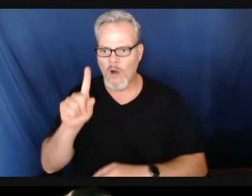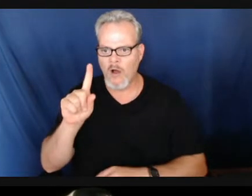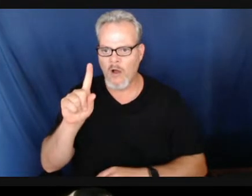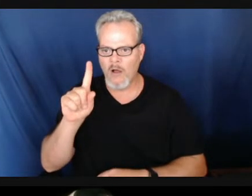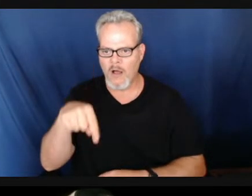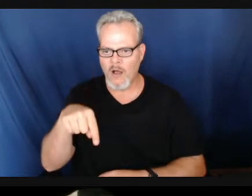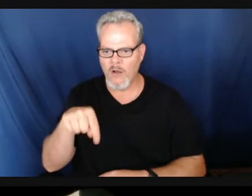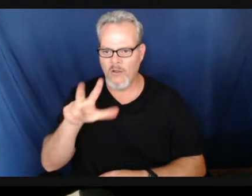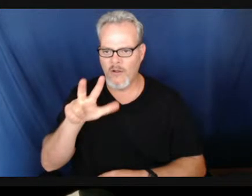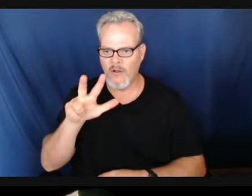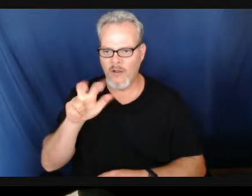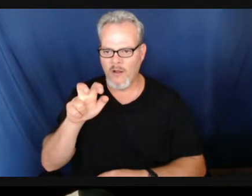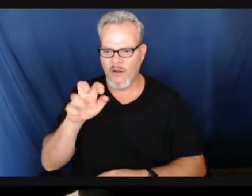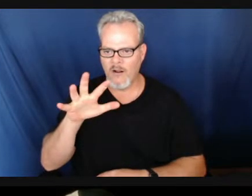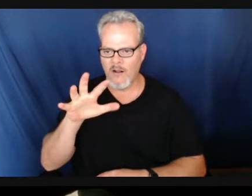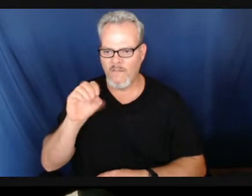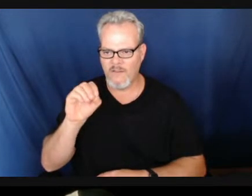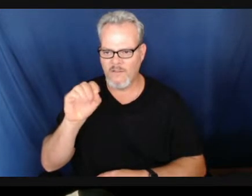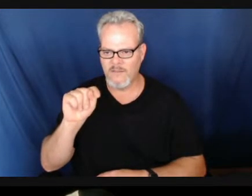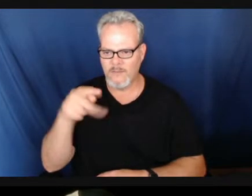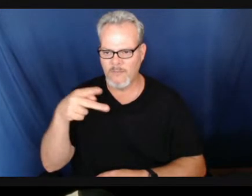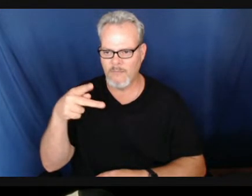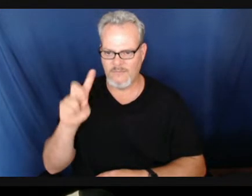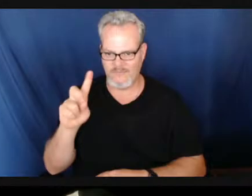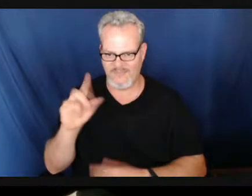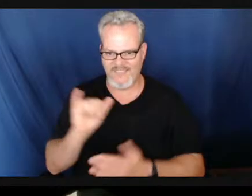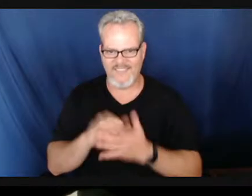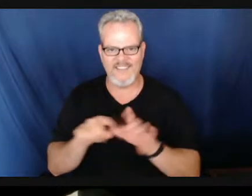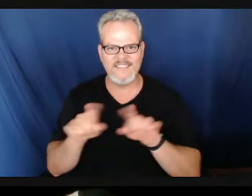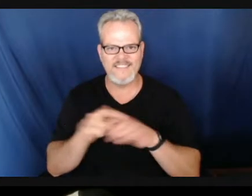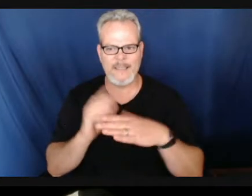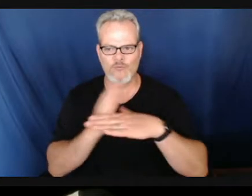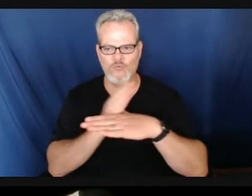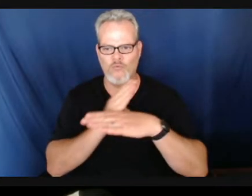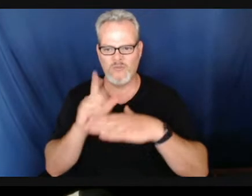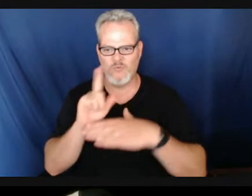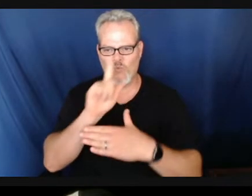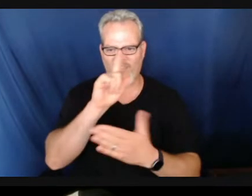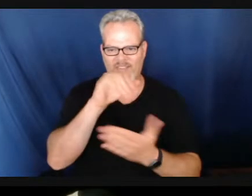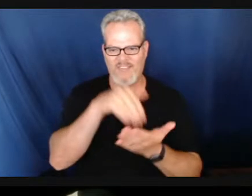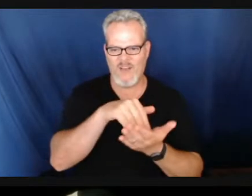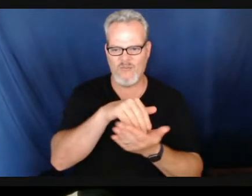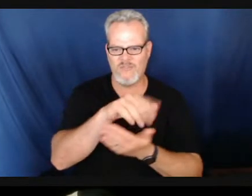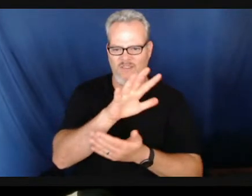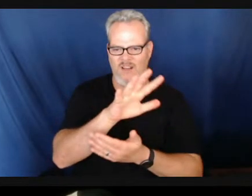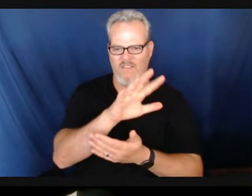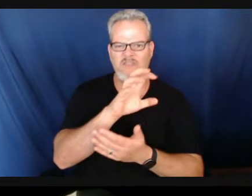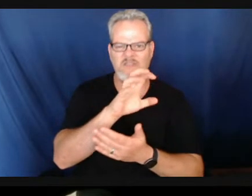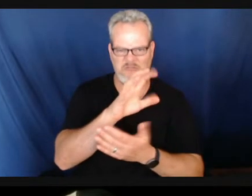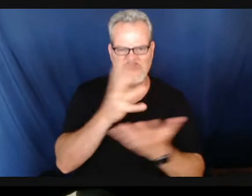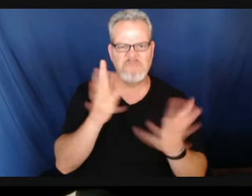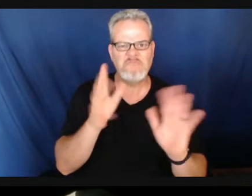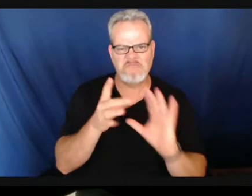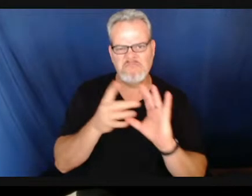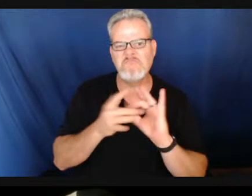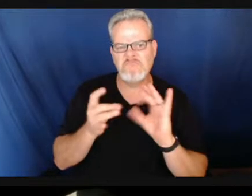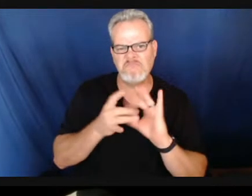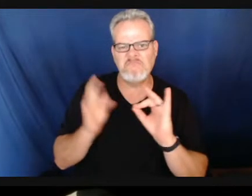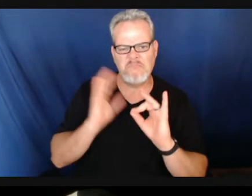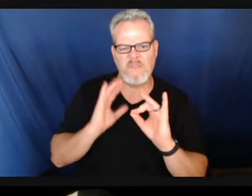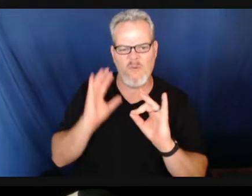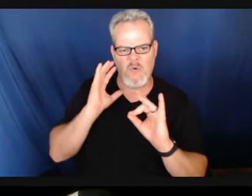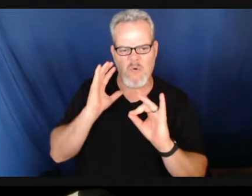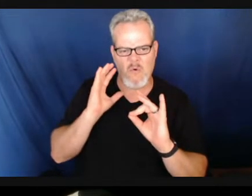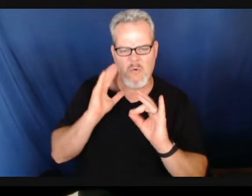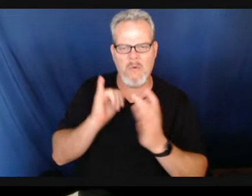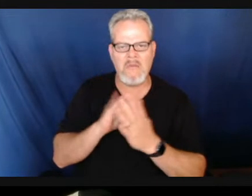day. So in that same range of 1,500 we mentioned before. That's what's typical and